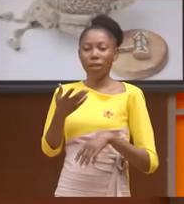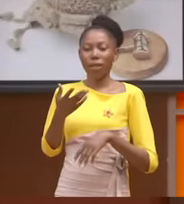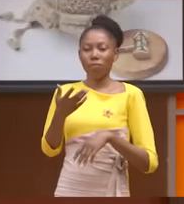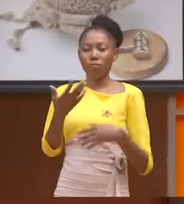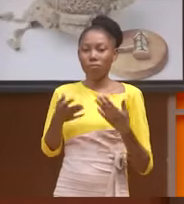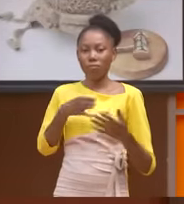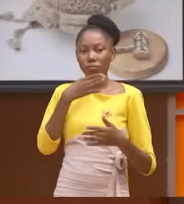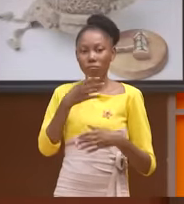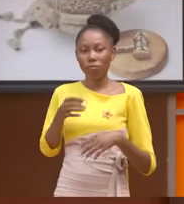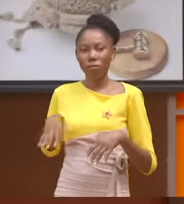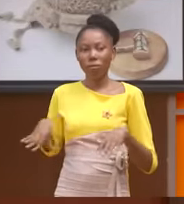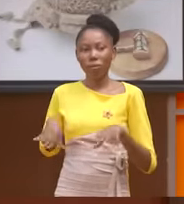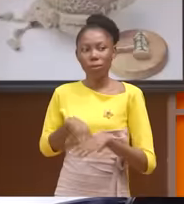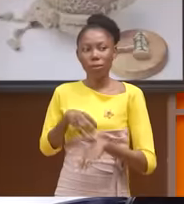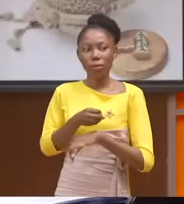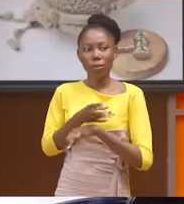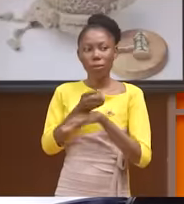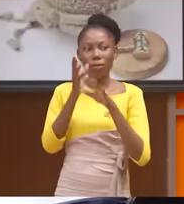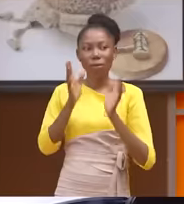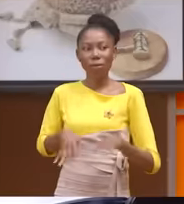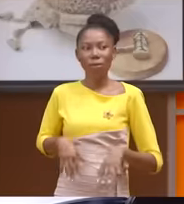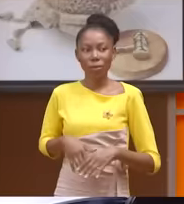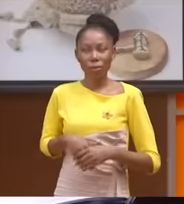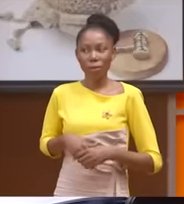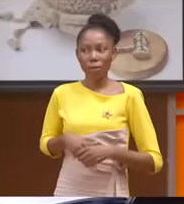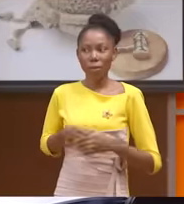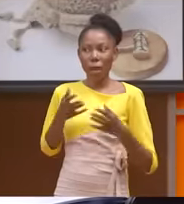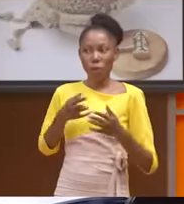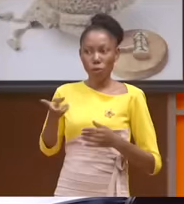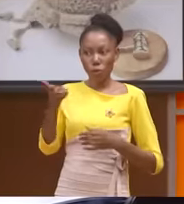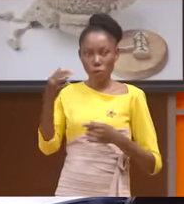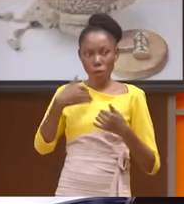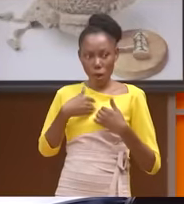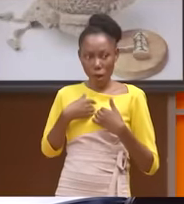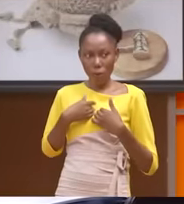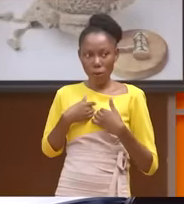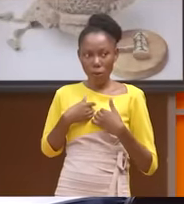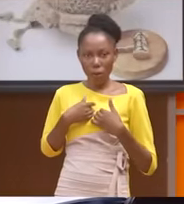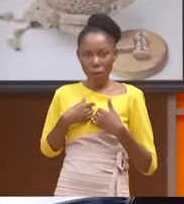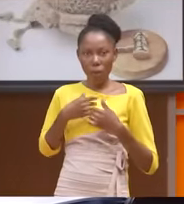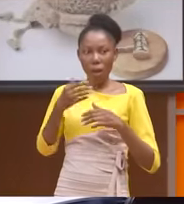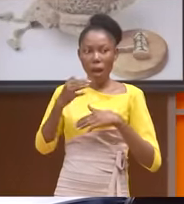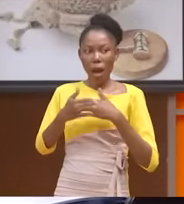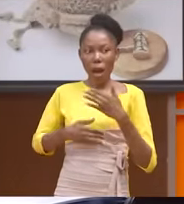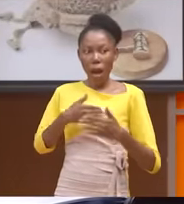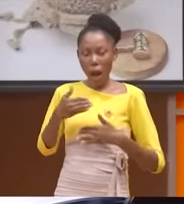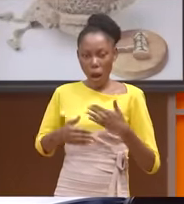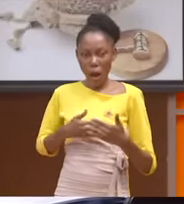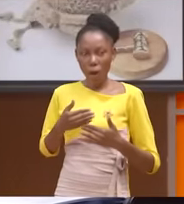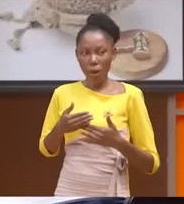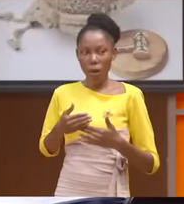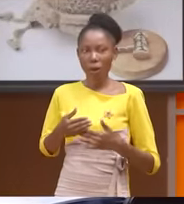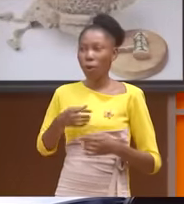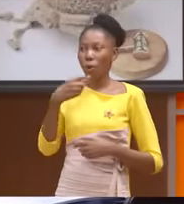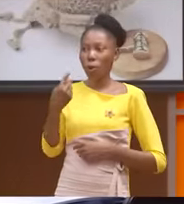call. I want you to have a session on the children. You'll be reprogrammed towards discussing